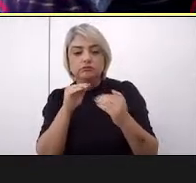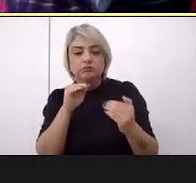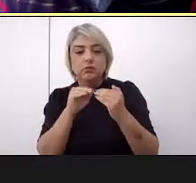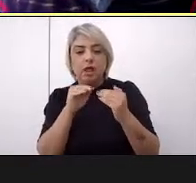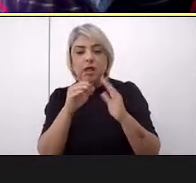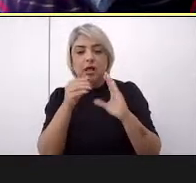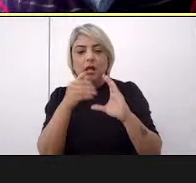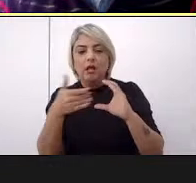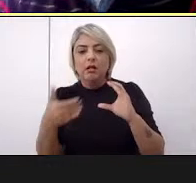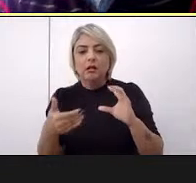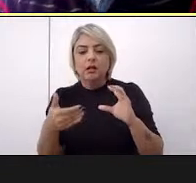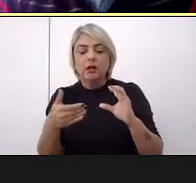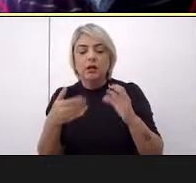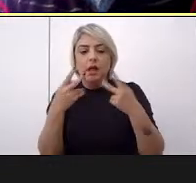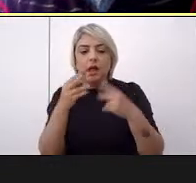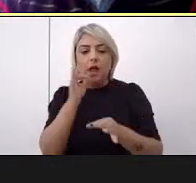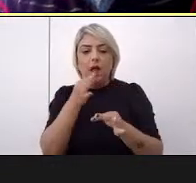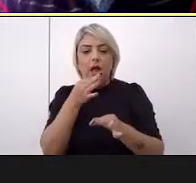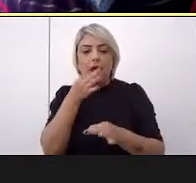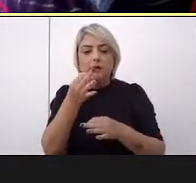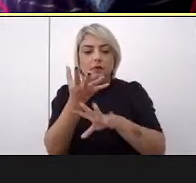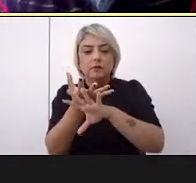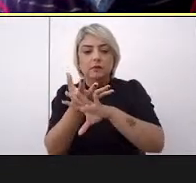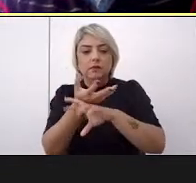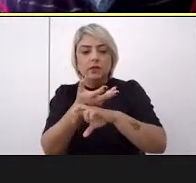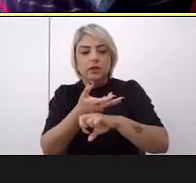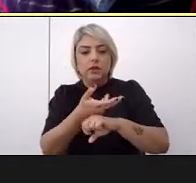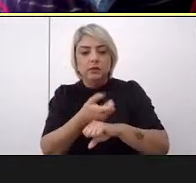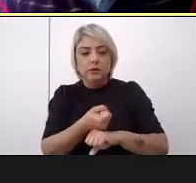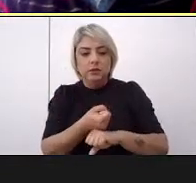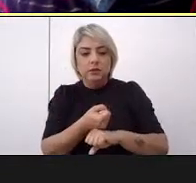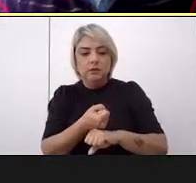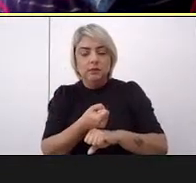legal science, sociology, and political science.